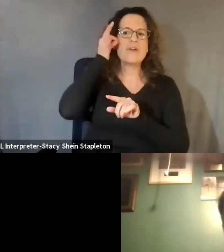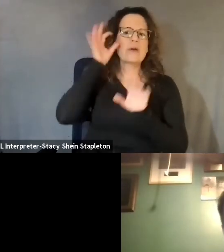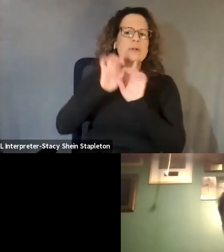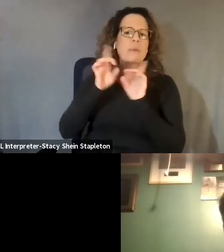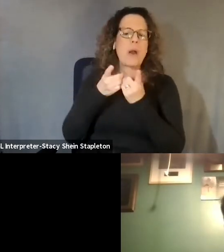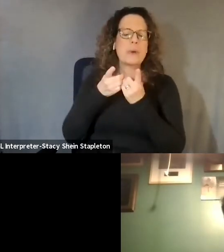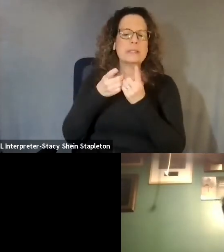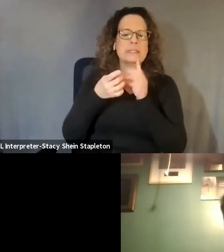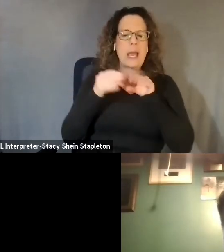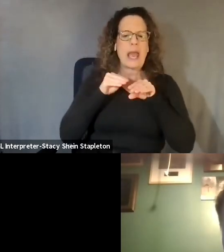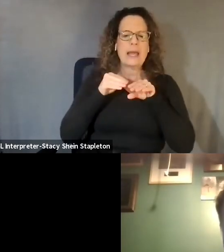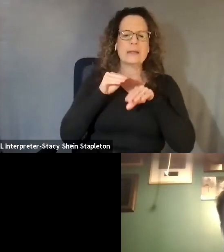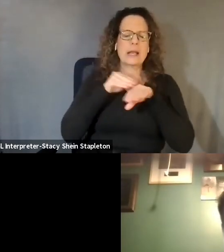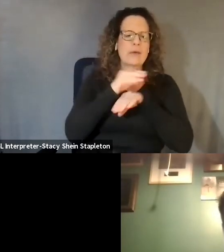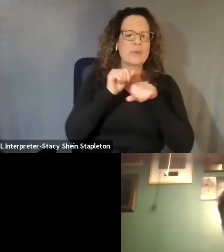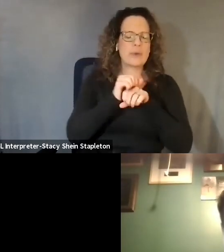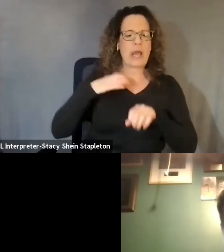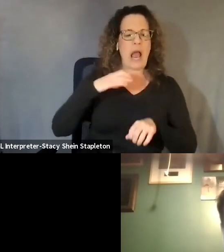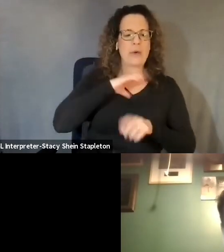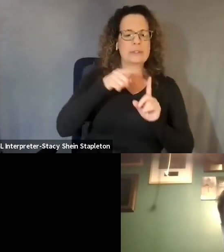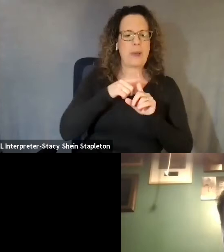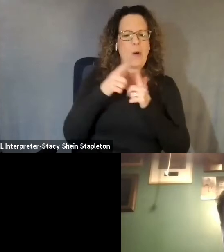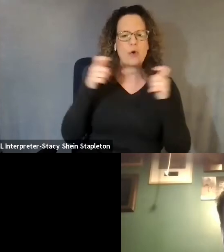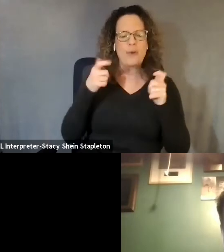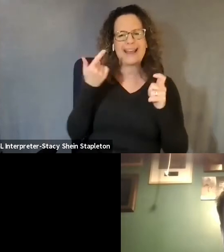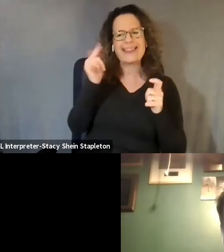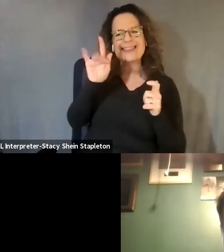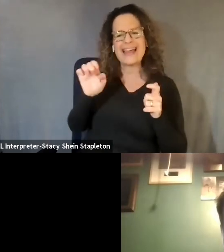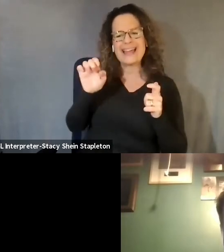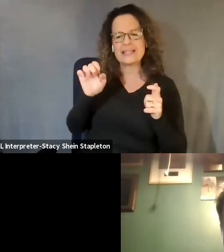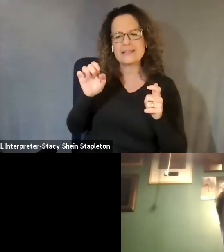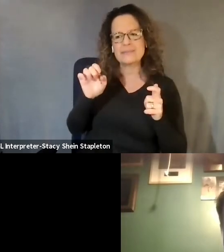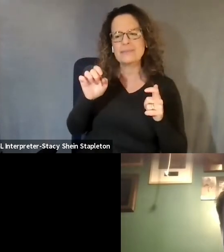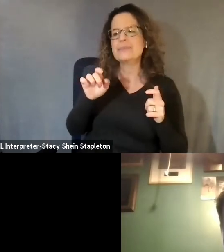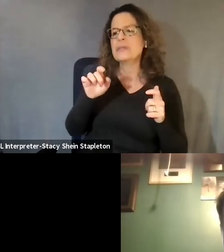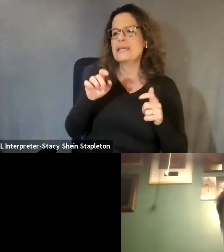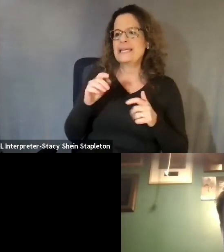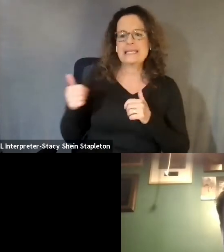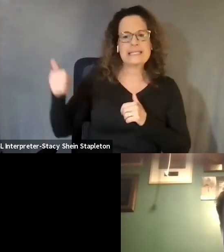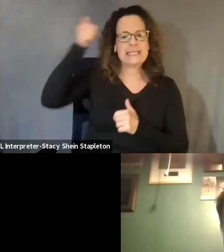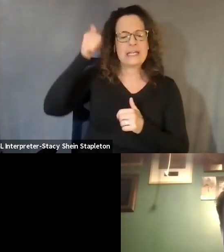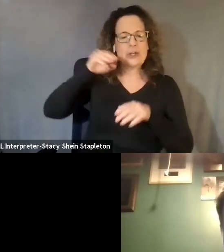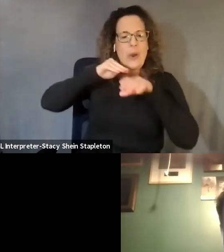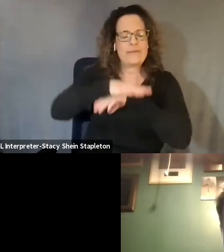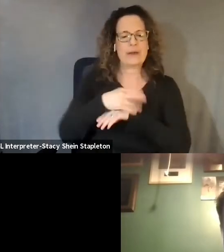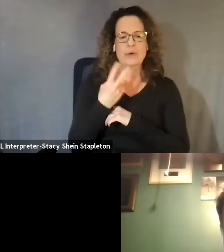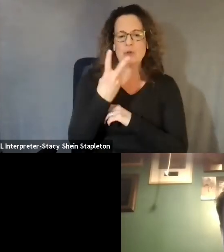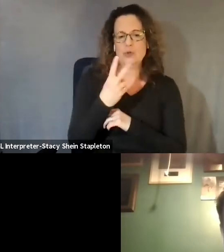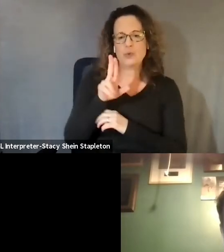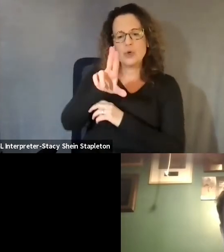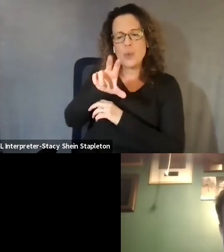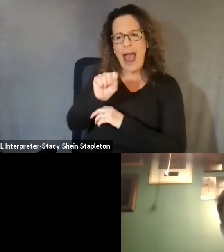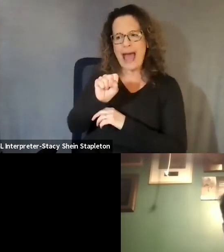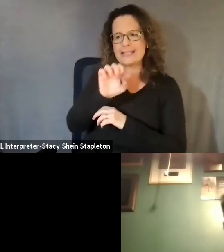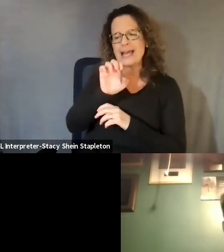as a liaison to Congress on Great Lakes matters. As the senior advisor to 2 U.S. Environmental Protection